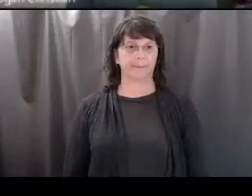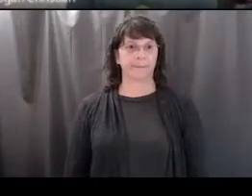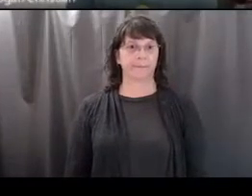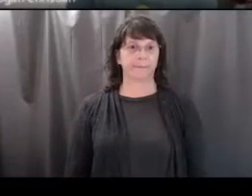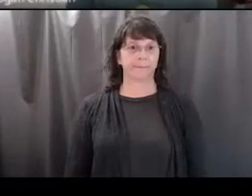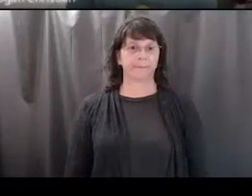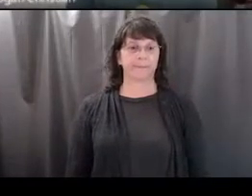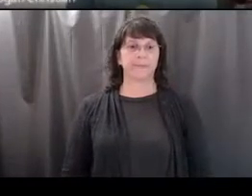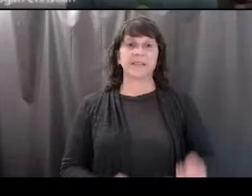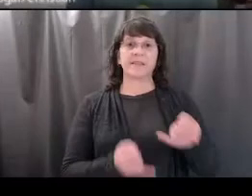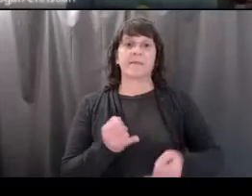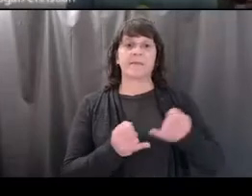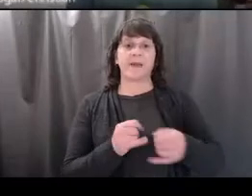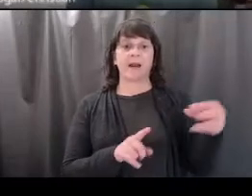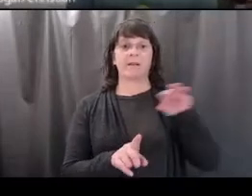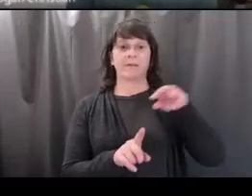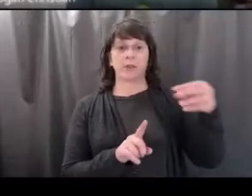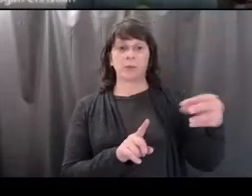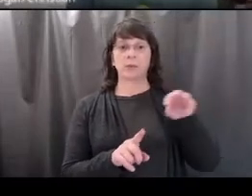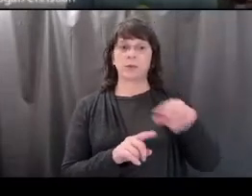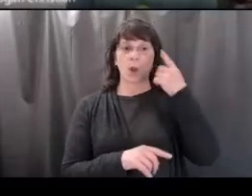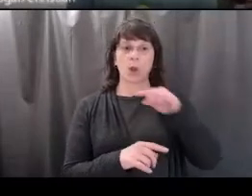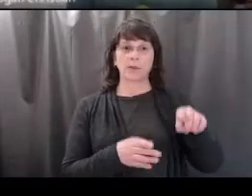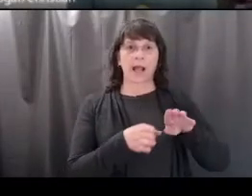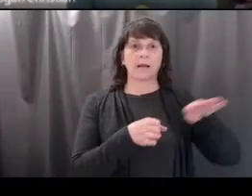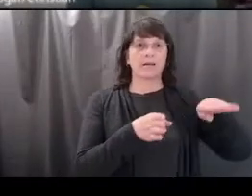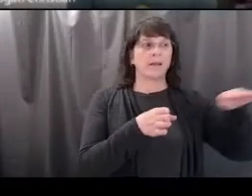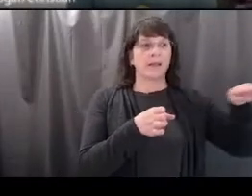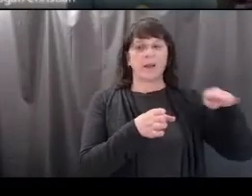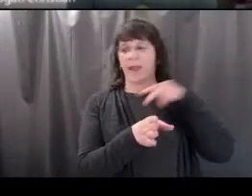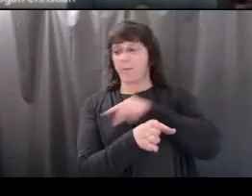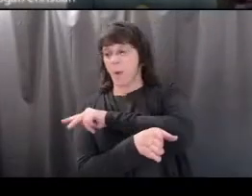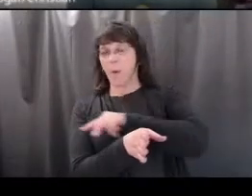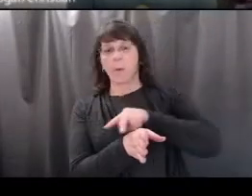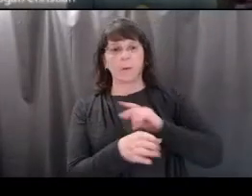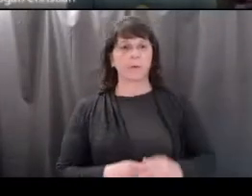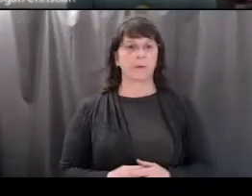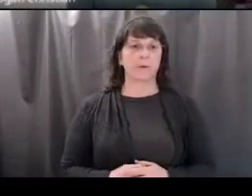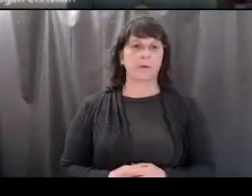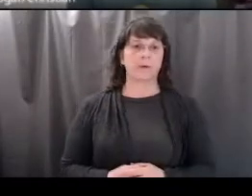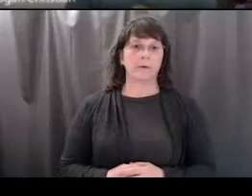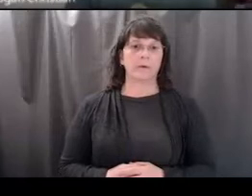Here's some final shots of what it looked like above and then below the dam.